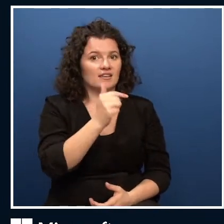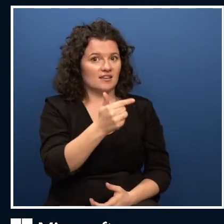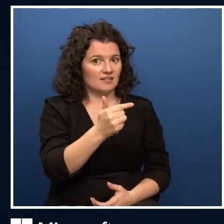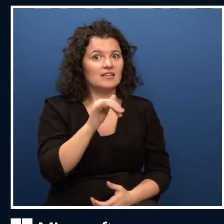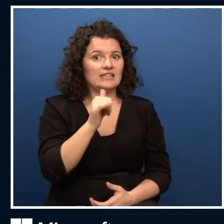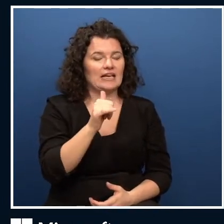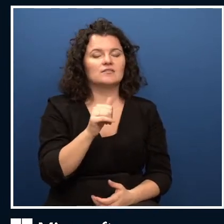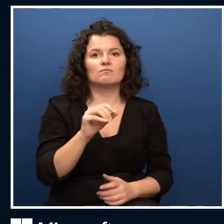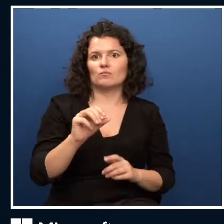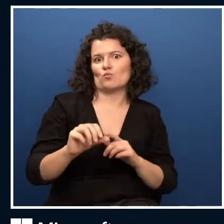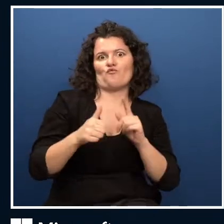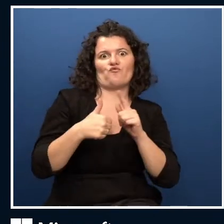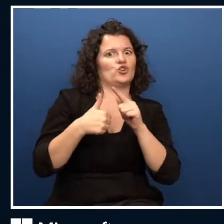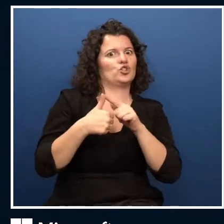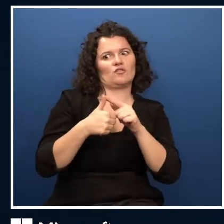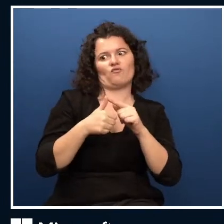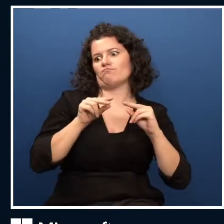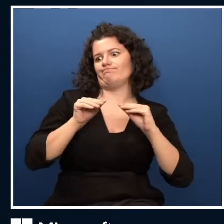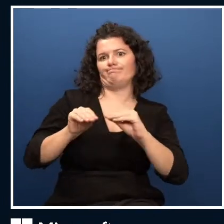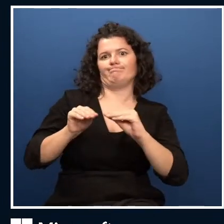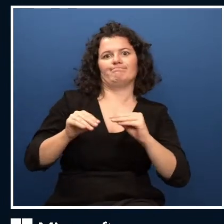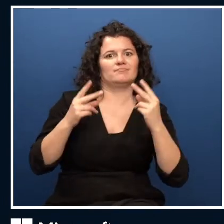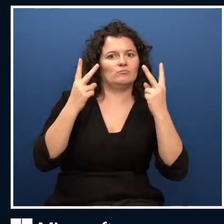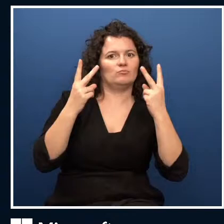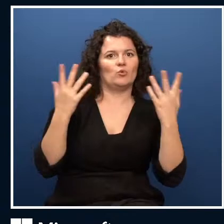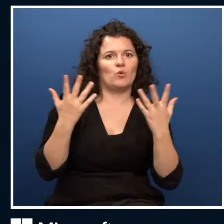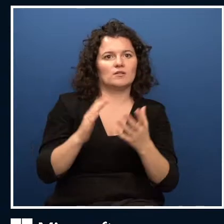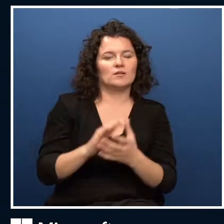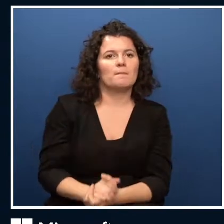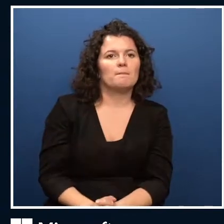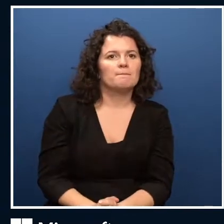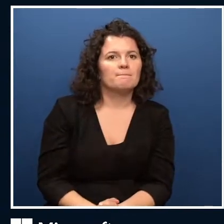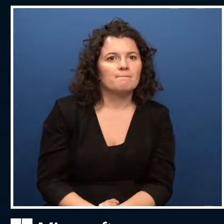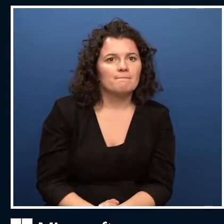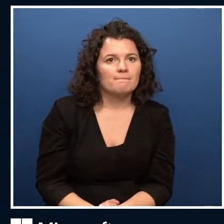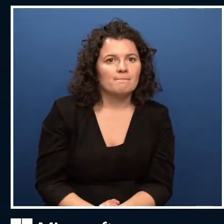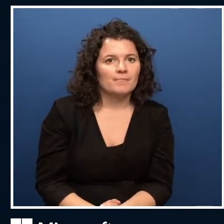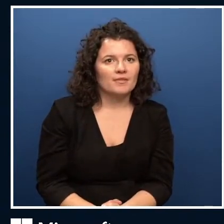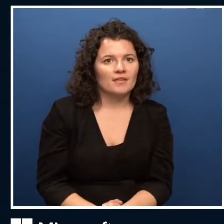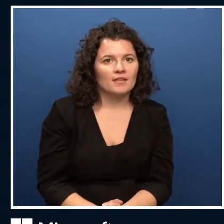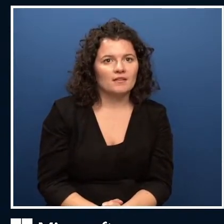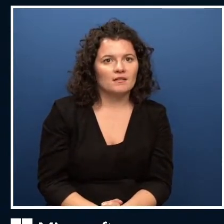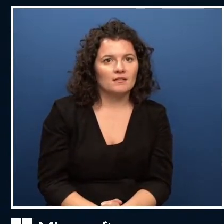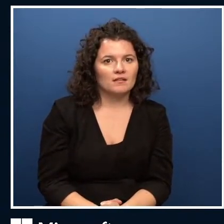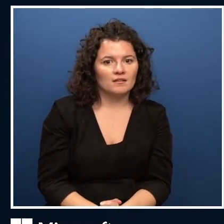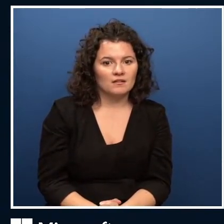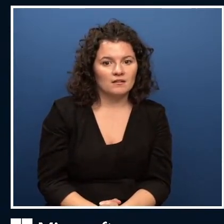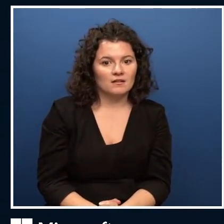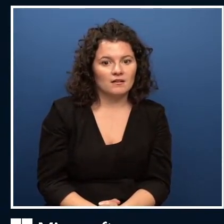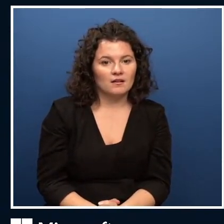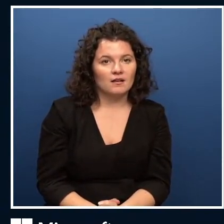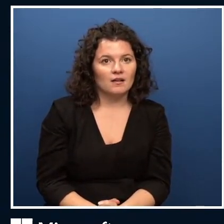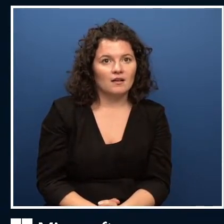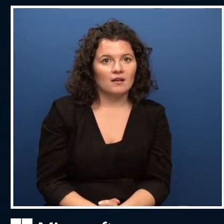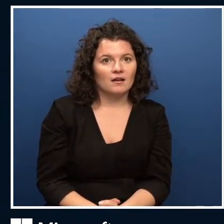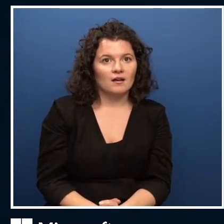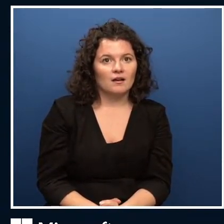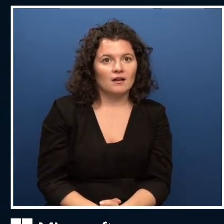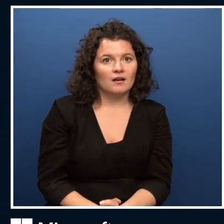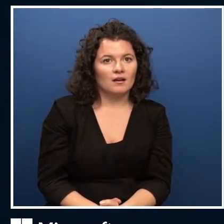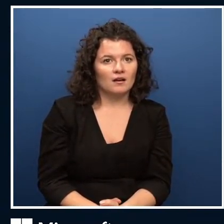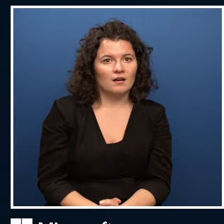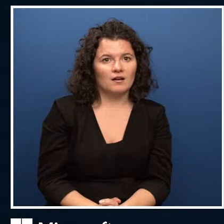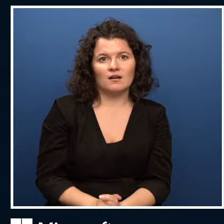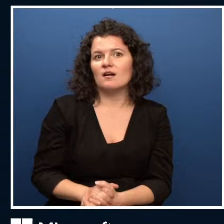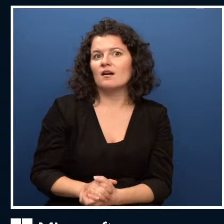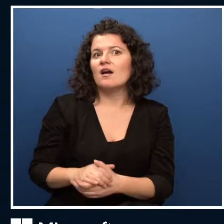it's about a hard problem. Yes, so this is very important, because today, if you just do a regression or classification and put it online,